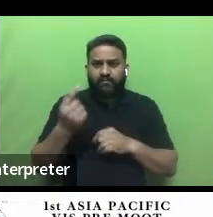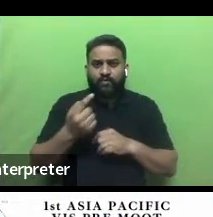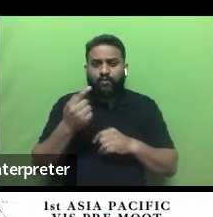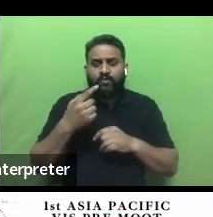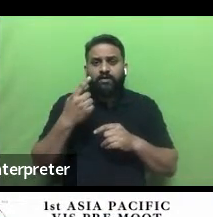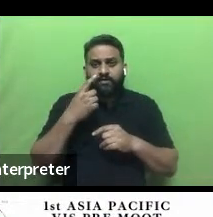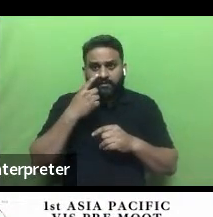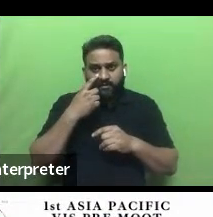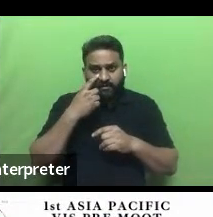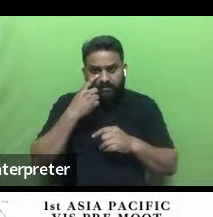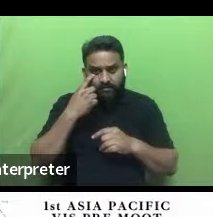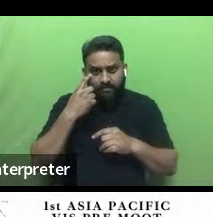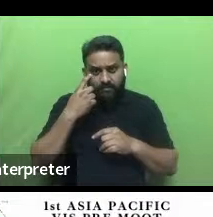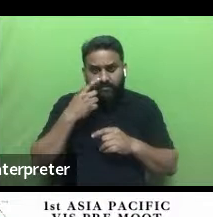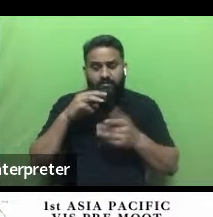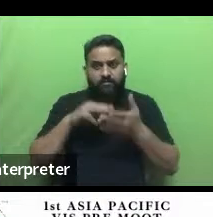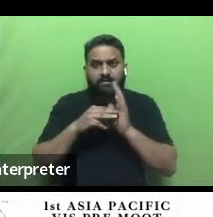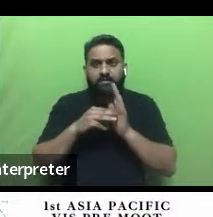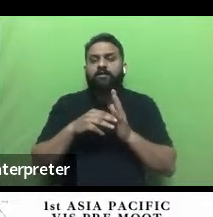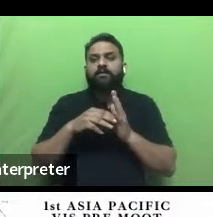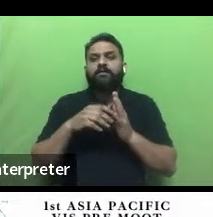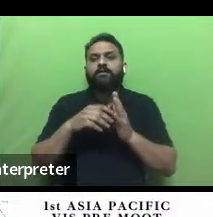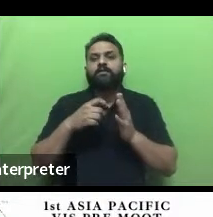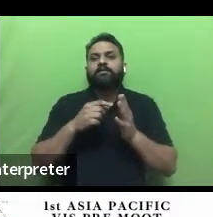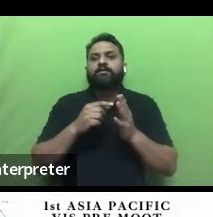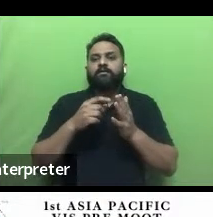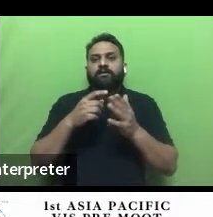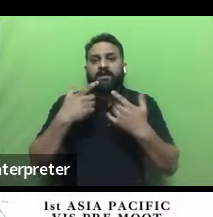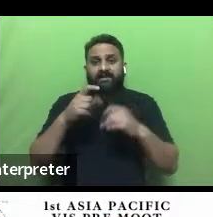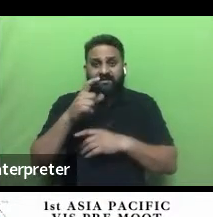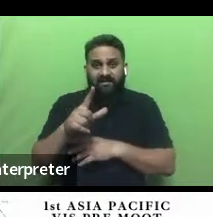an unrevocable letter of credit would